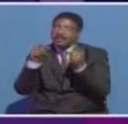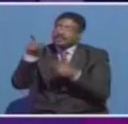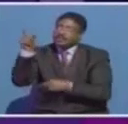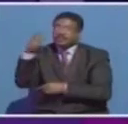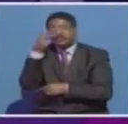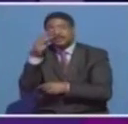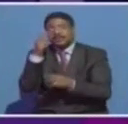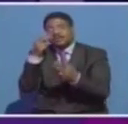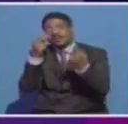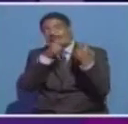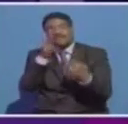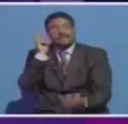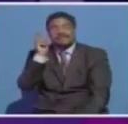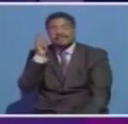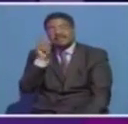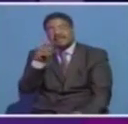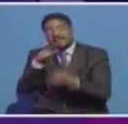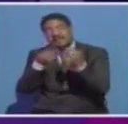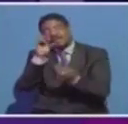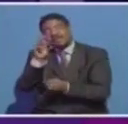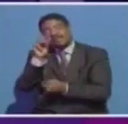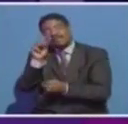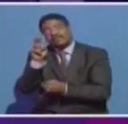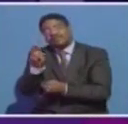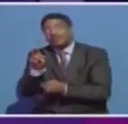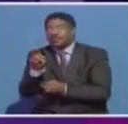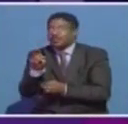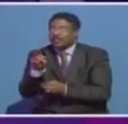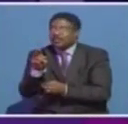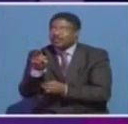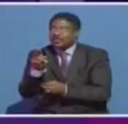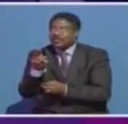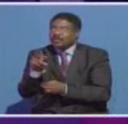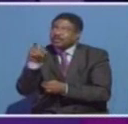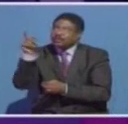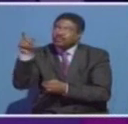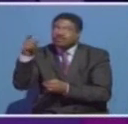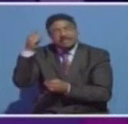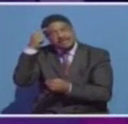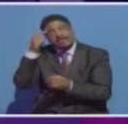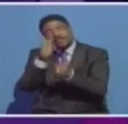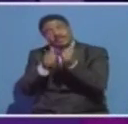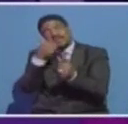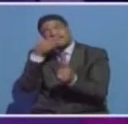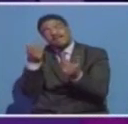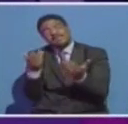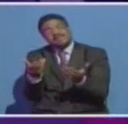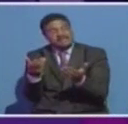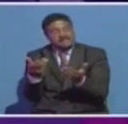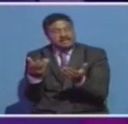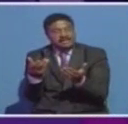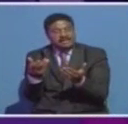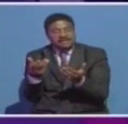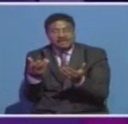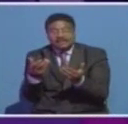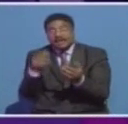we move away from disaster management, what would you pick out as major disasters that the country has faced? The major disasters, I think it's the